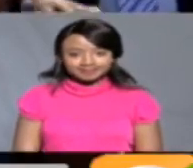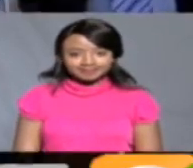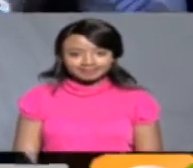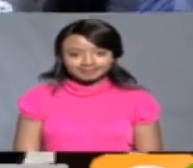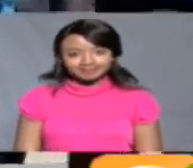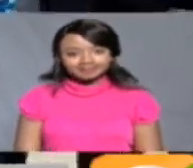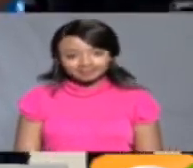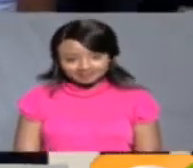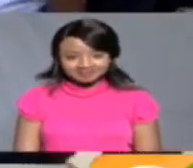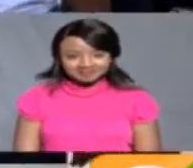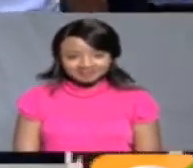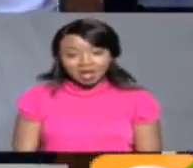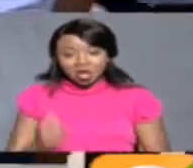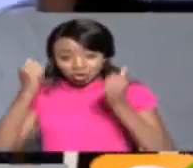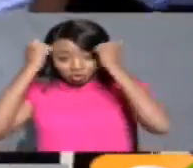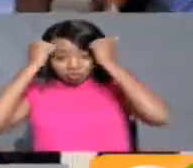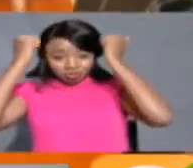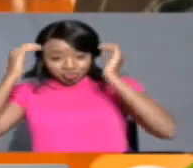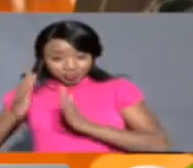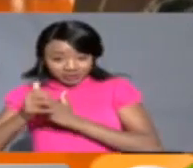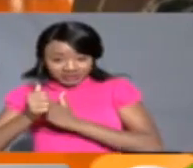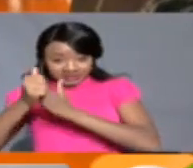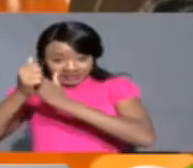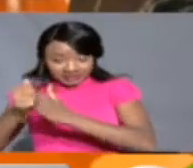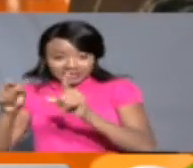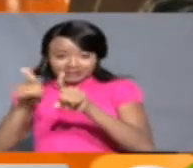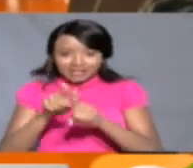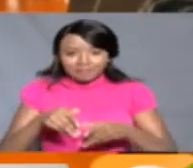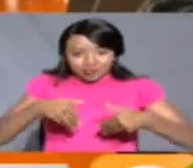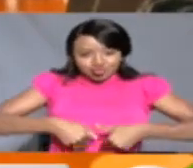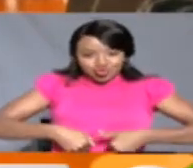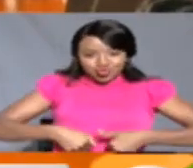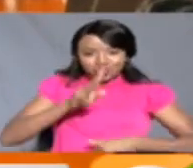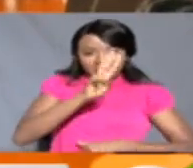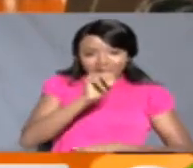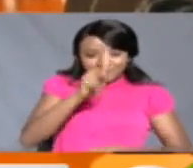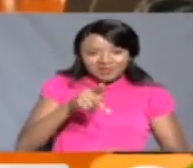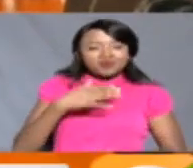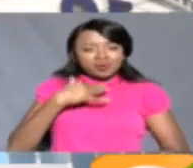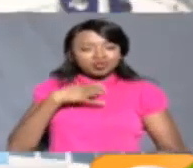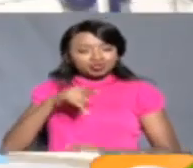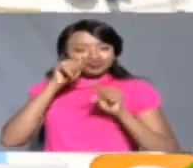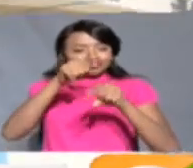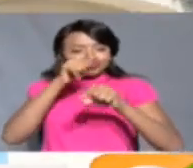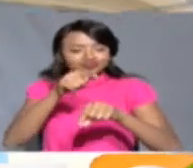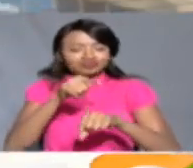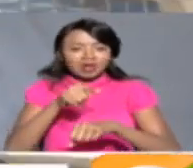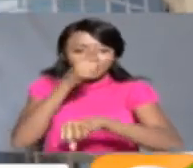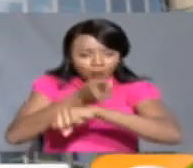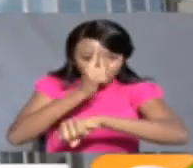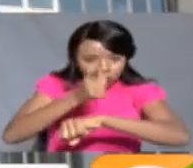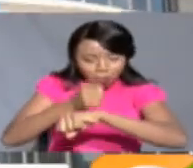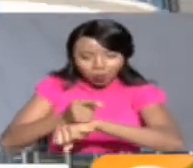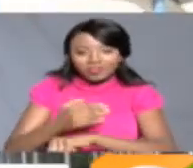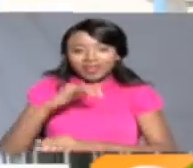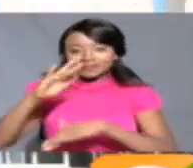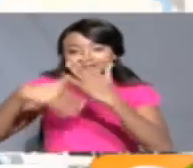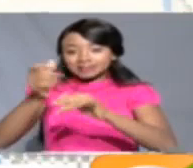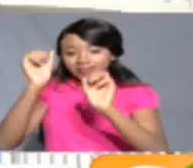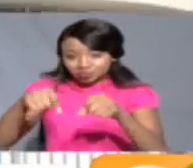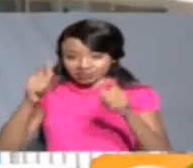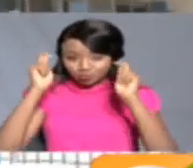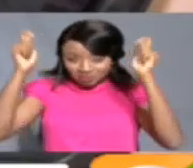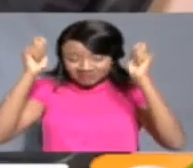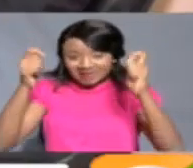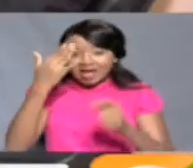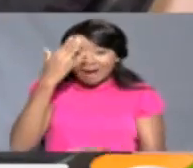Despite the threat by student leaders and young MPs, vice chancellors are remaining firm on their proposal to triple university fees. They